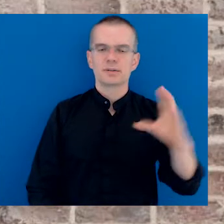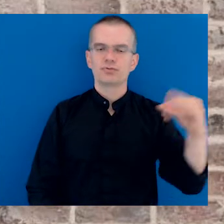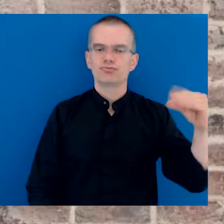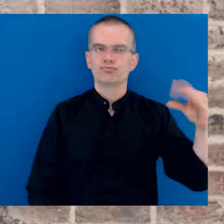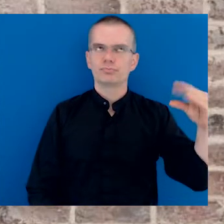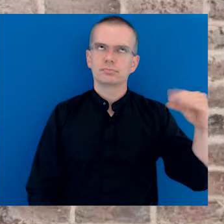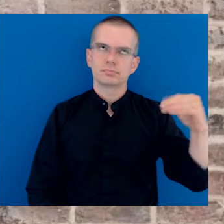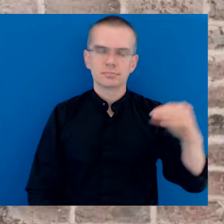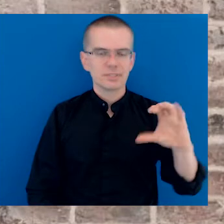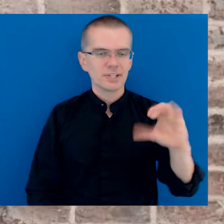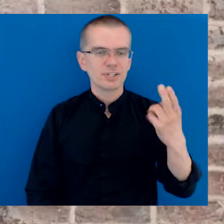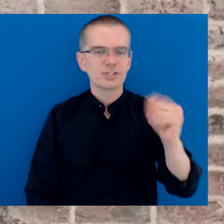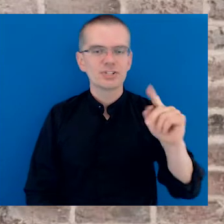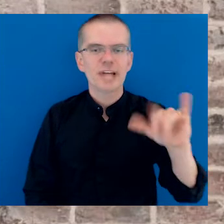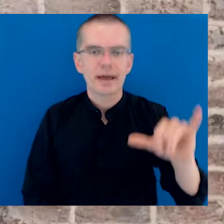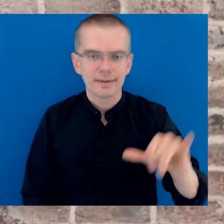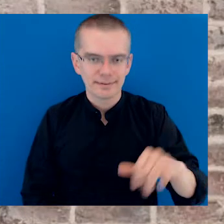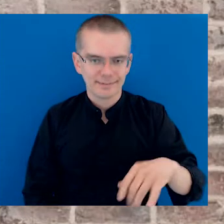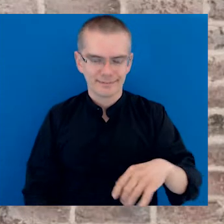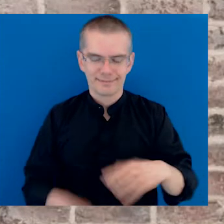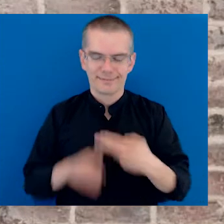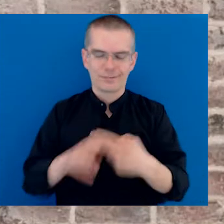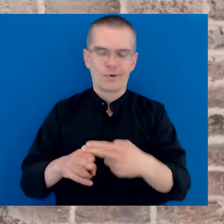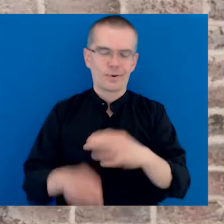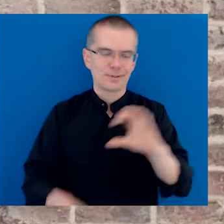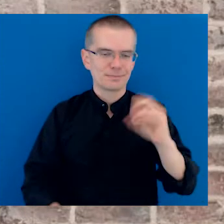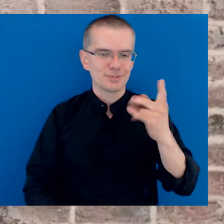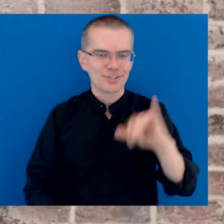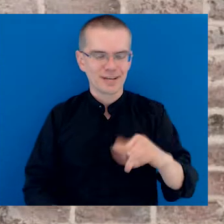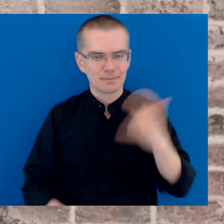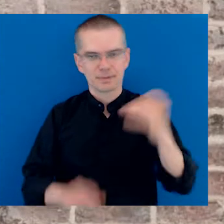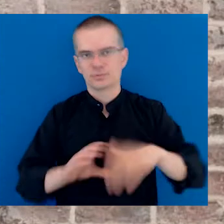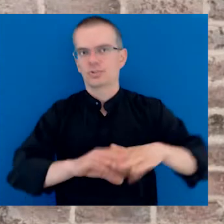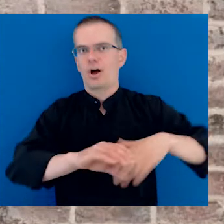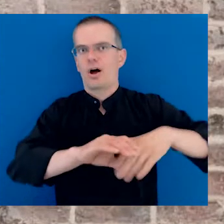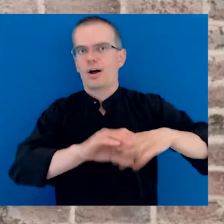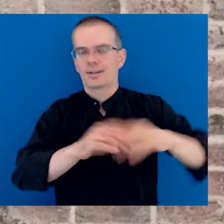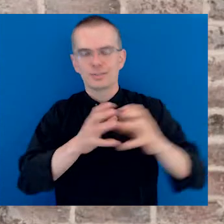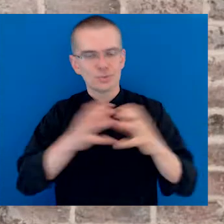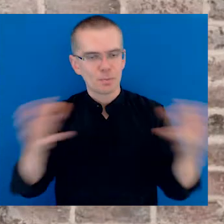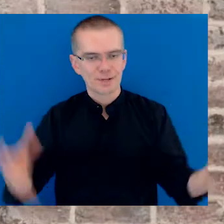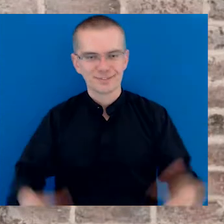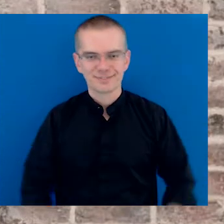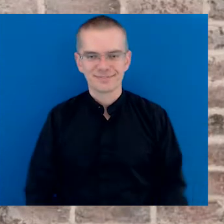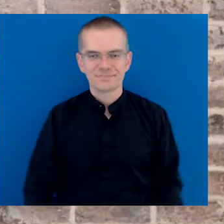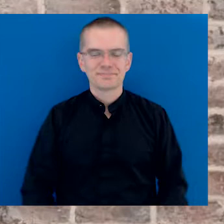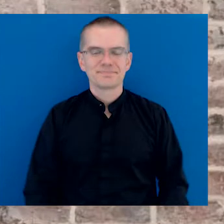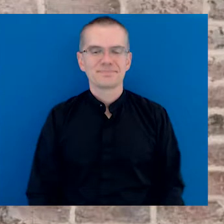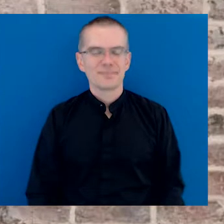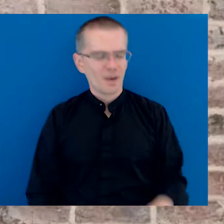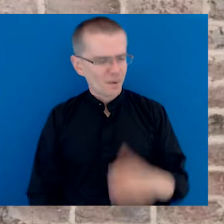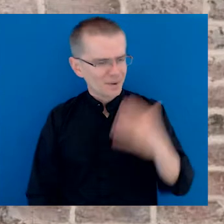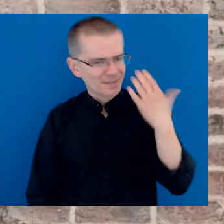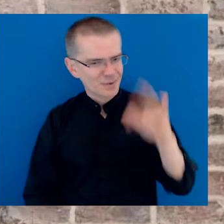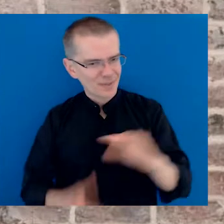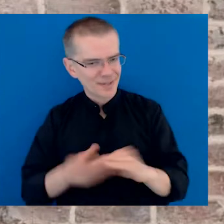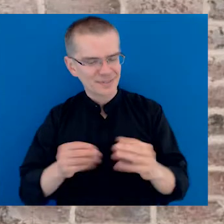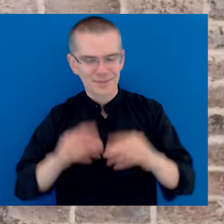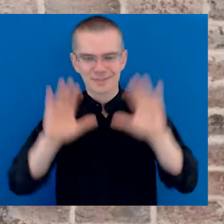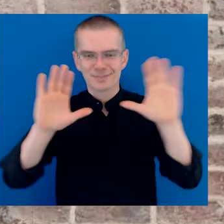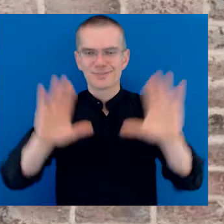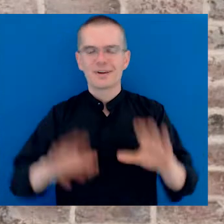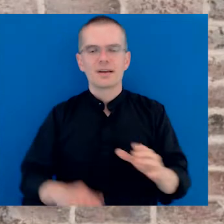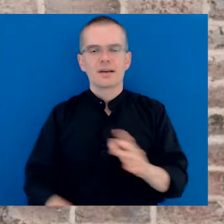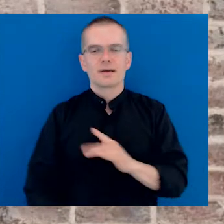was talking so much. I didn't know that one yet. That's a great one, Eric. Yeah, I love it.